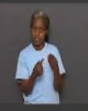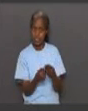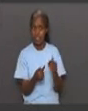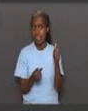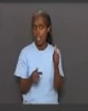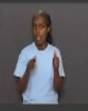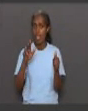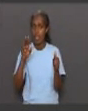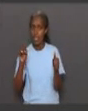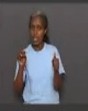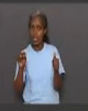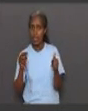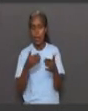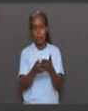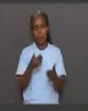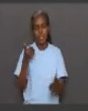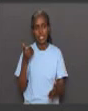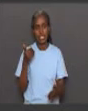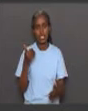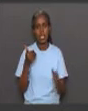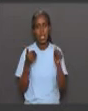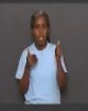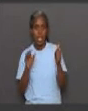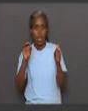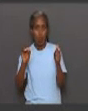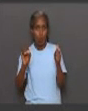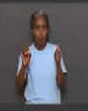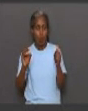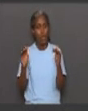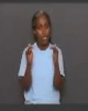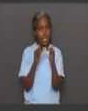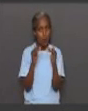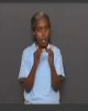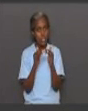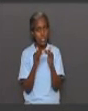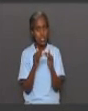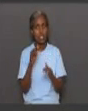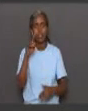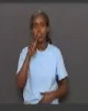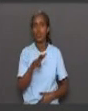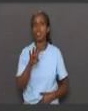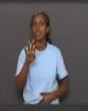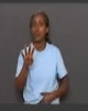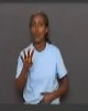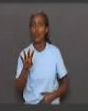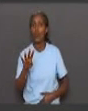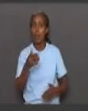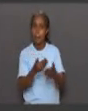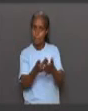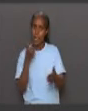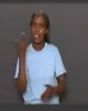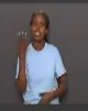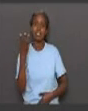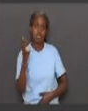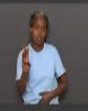And since AN minus AO equals